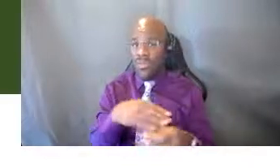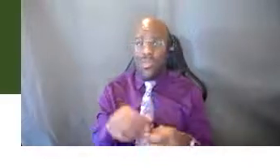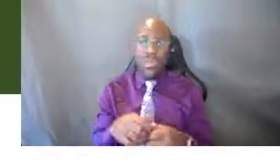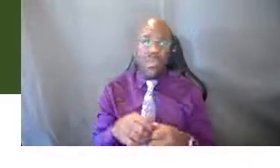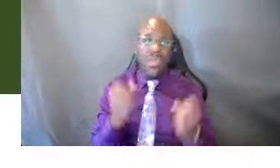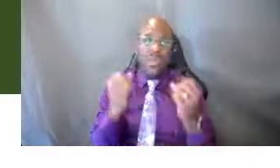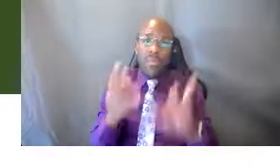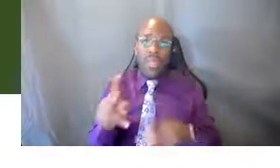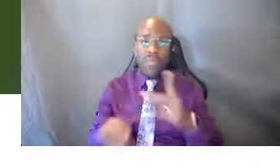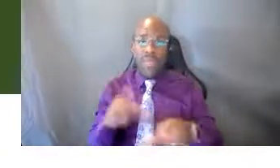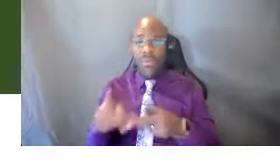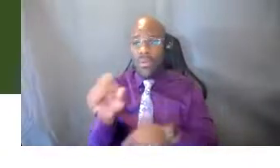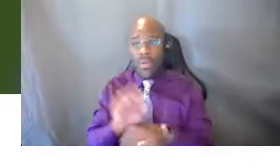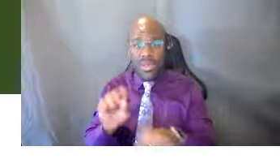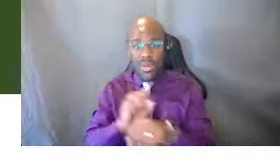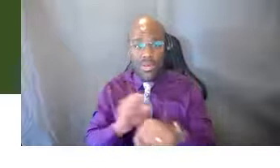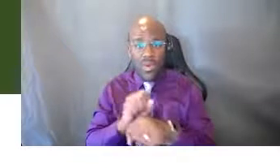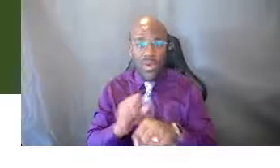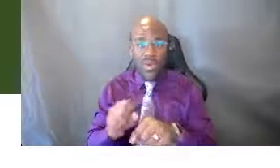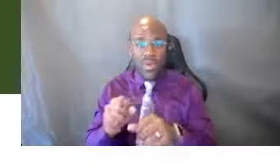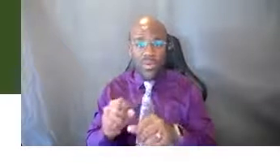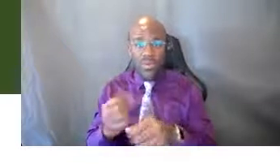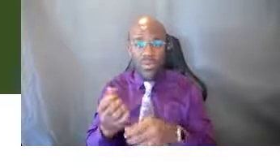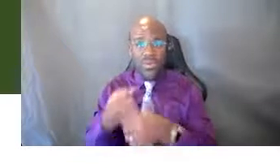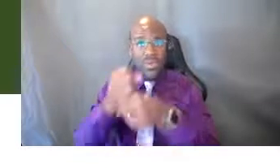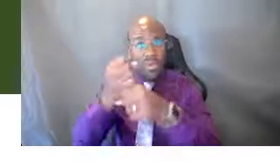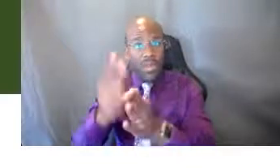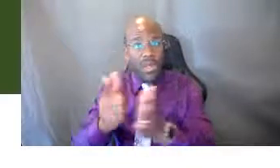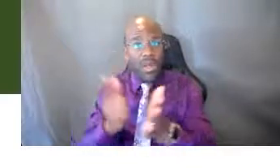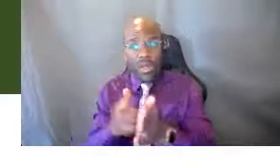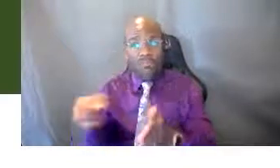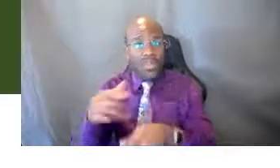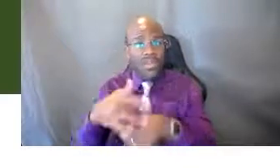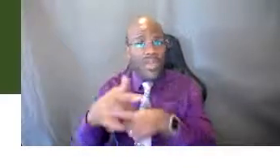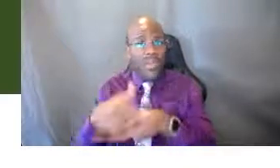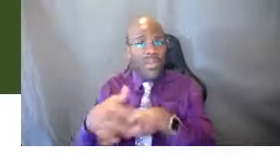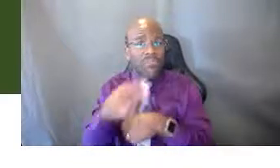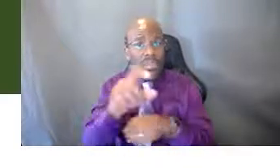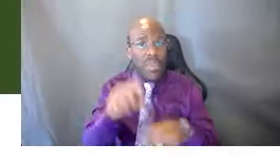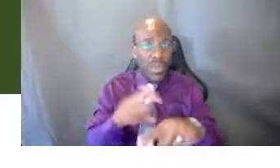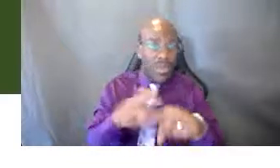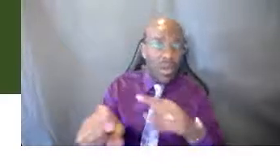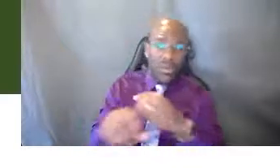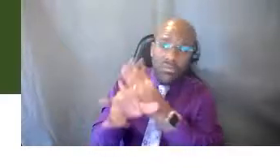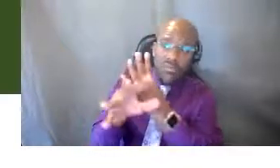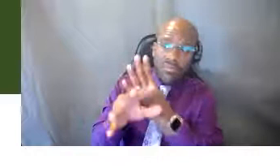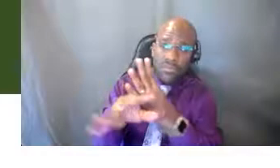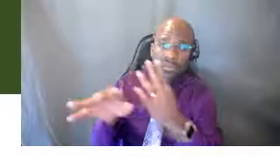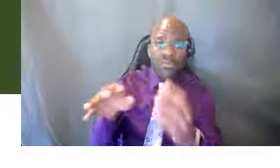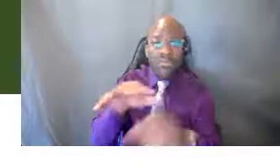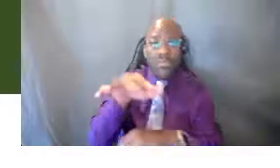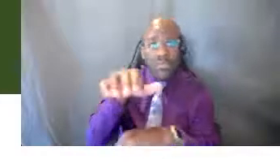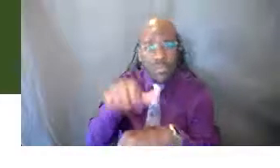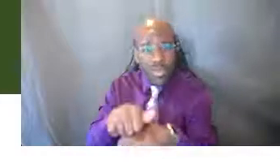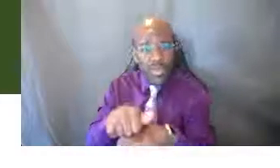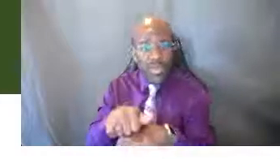are available. You can call the office and make an appointment and actually see the individual themselves. Not so much